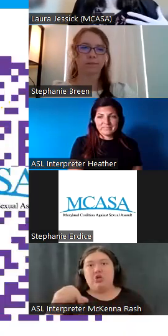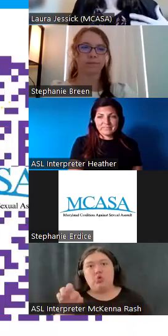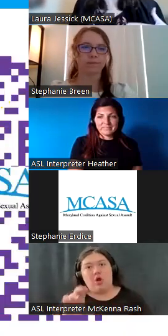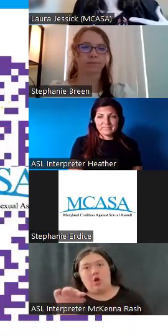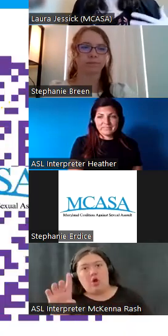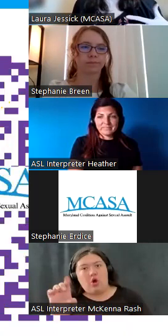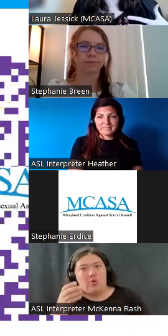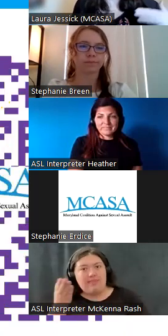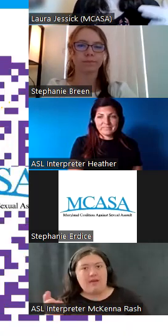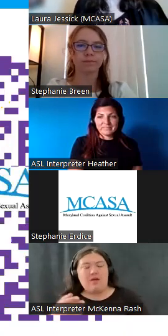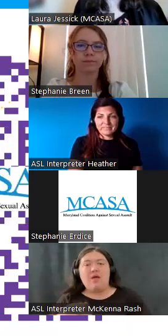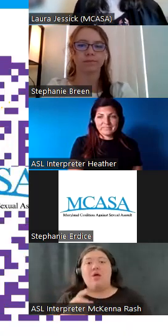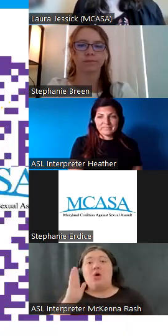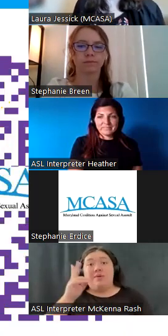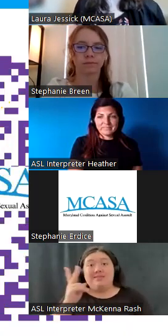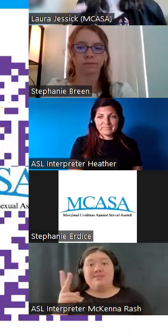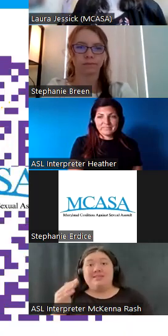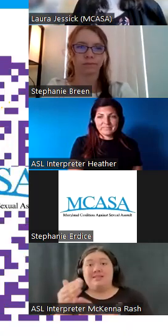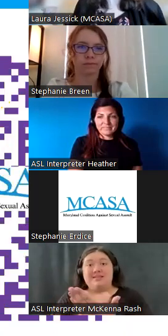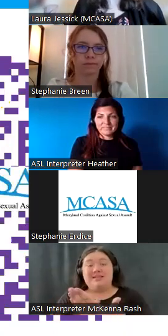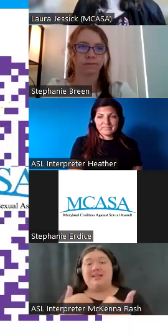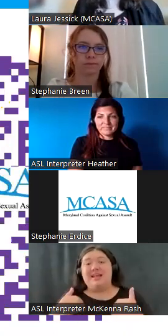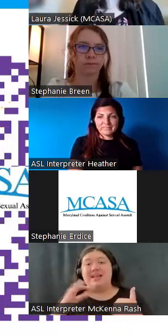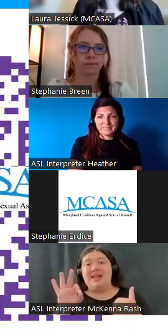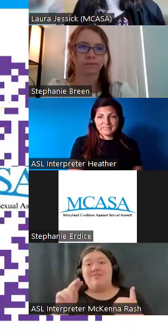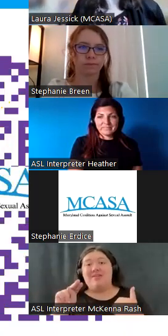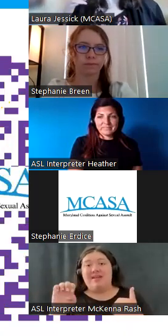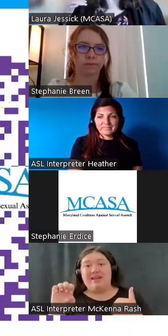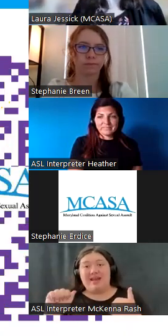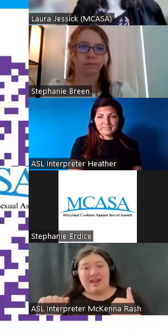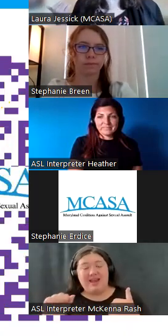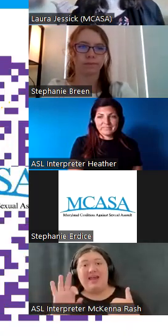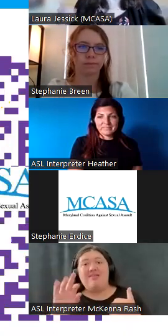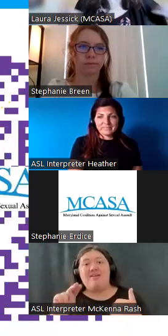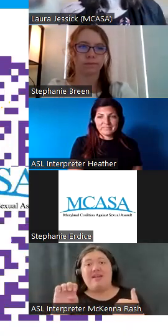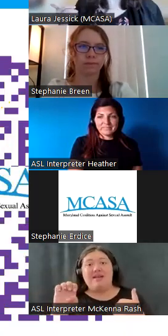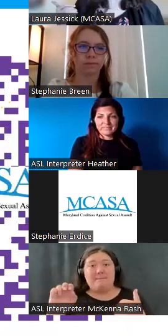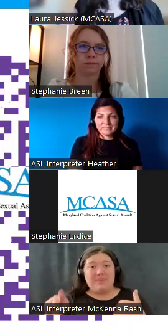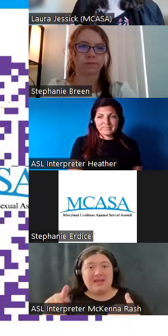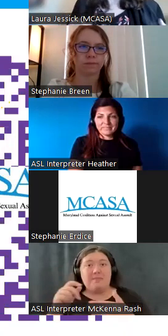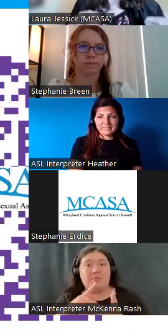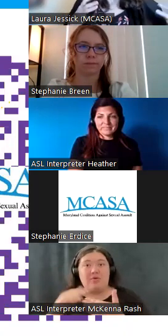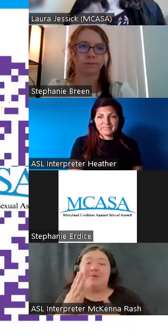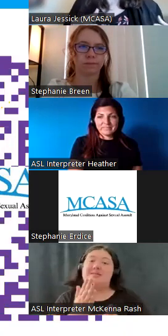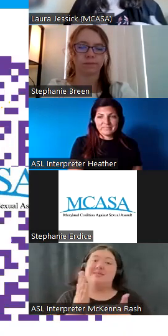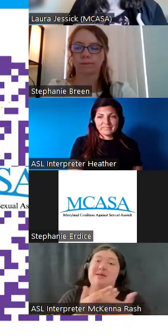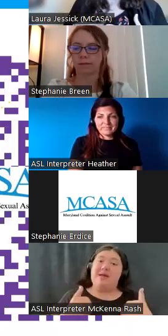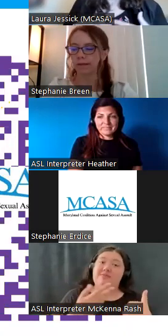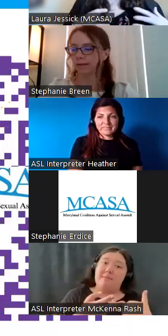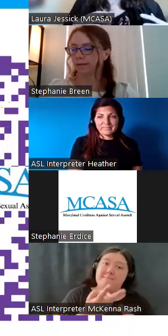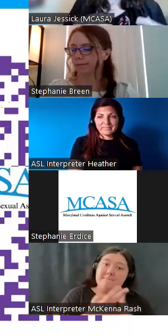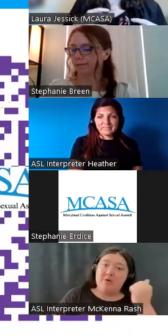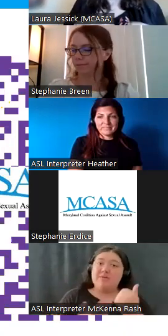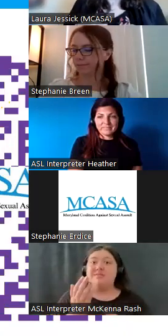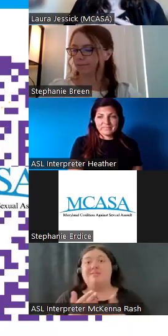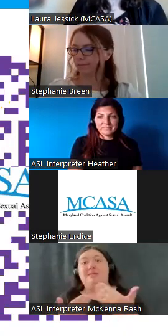will see that the list indicates FNEA, FNEP programs. Some have both, some have one. So FNEA